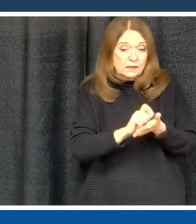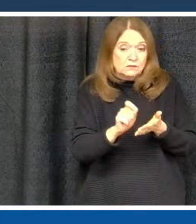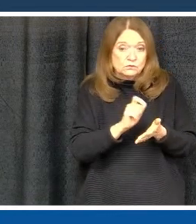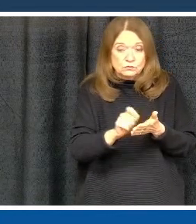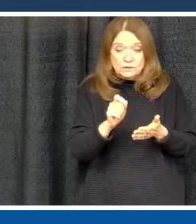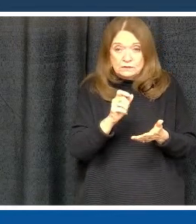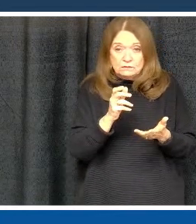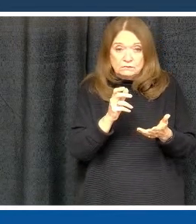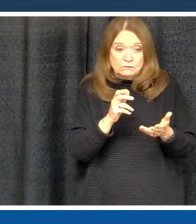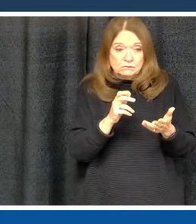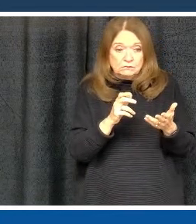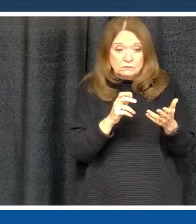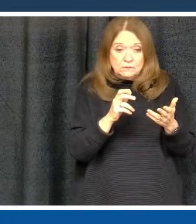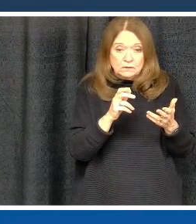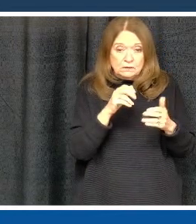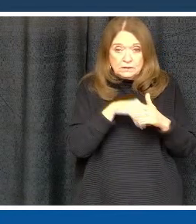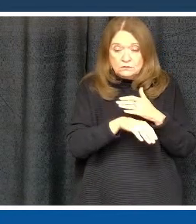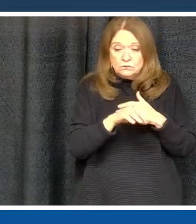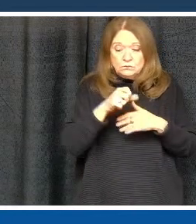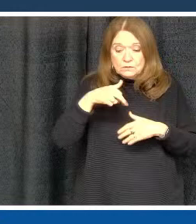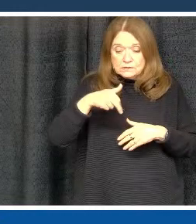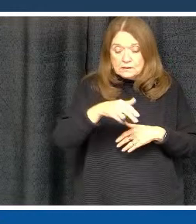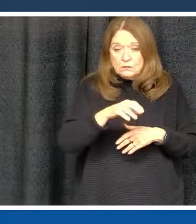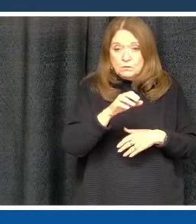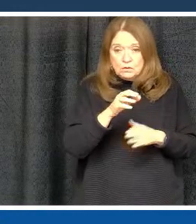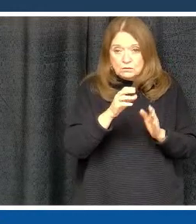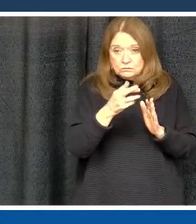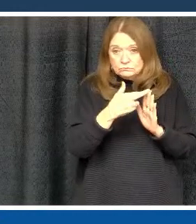the sidewalk ordinance.